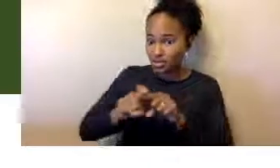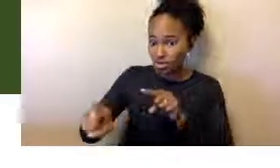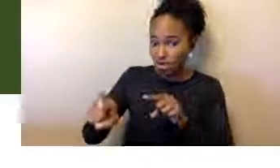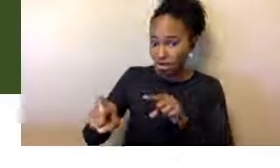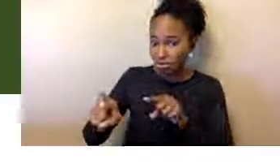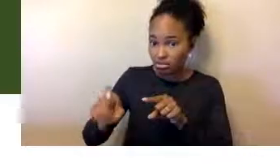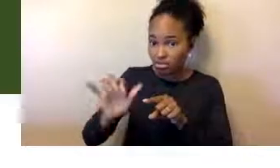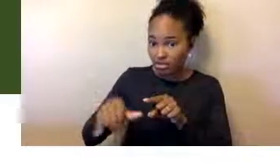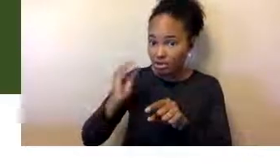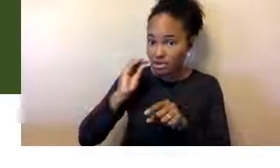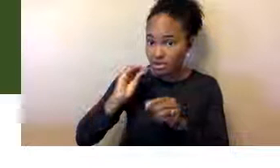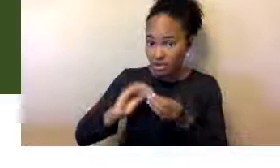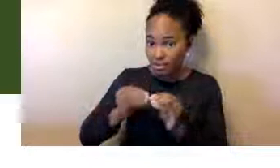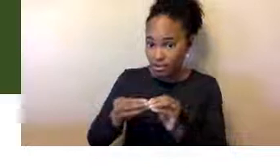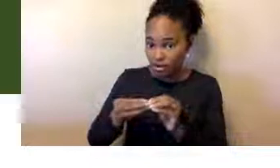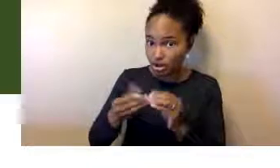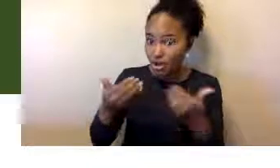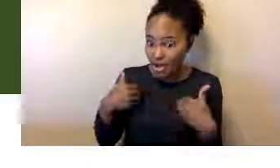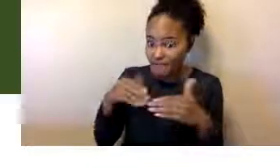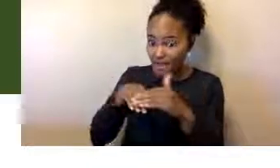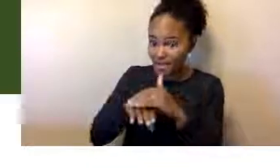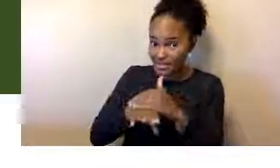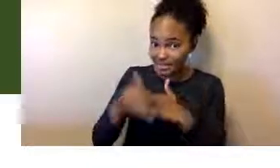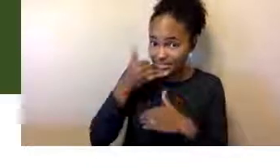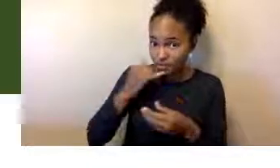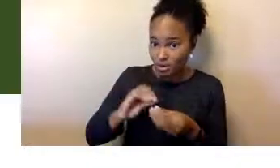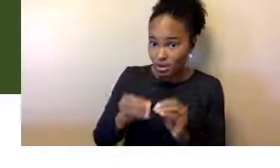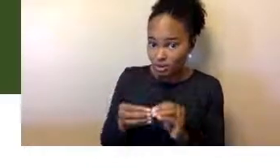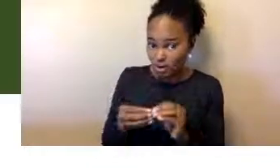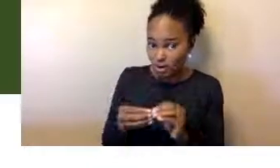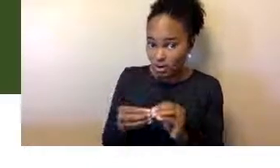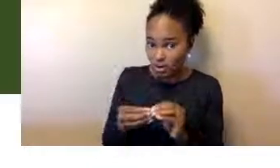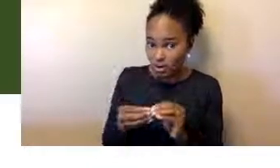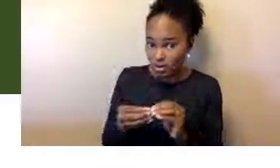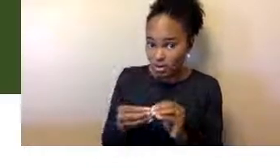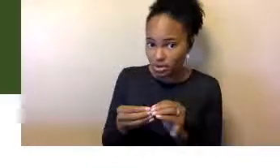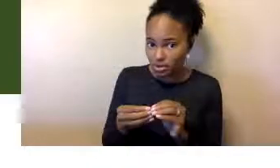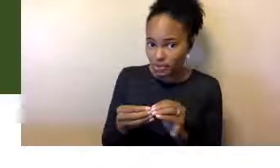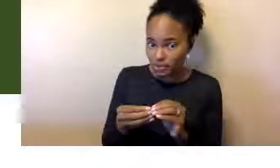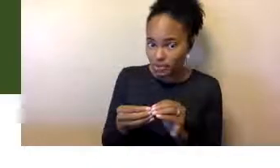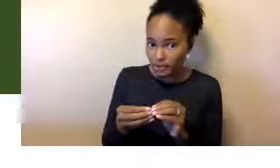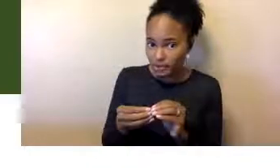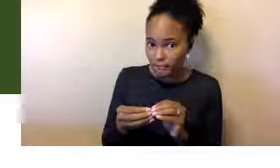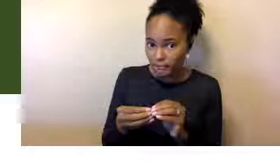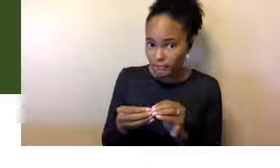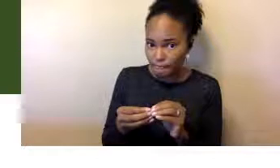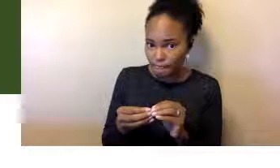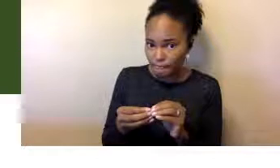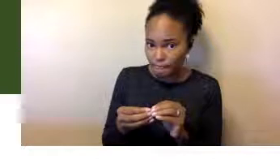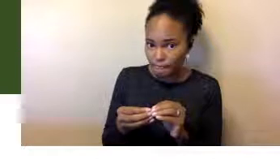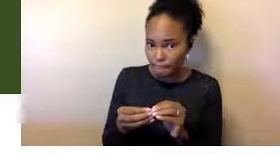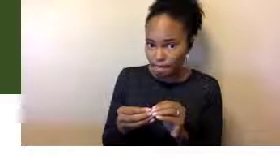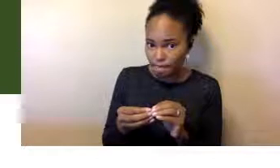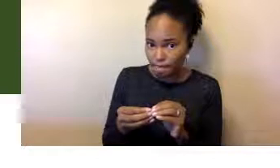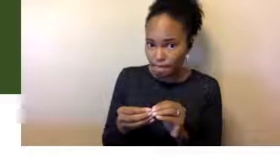to the crisis phone number and is able to call. Crisis line staff